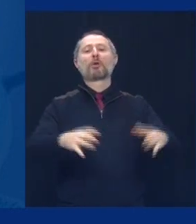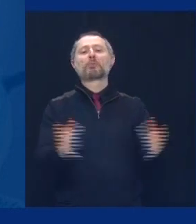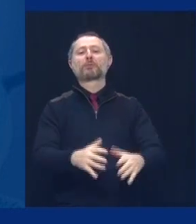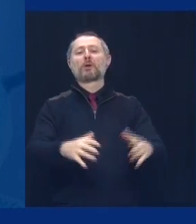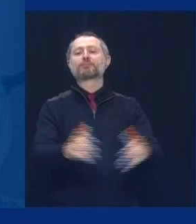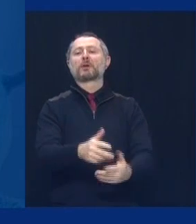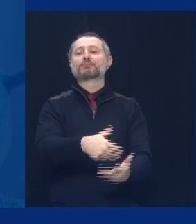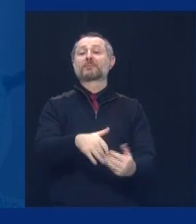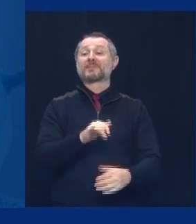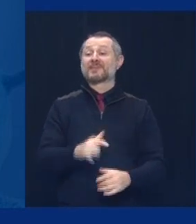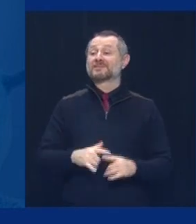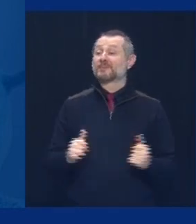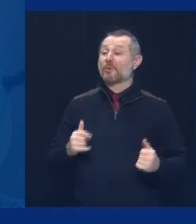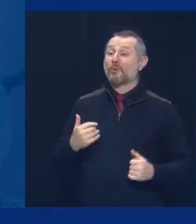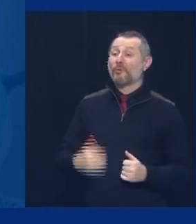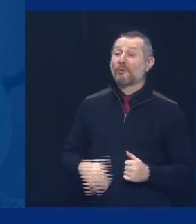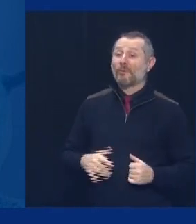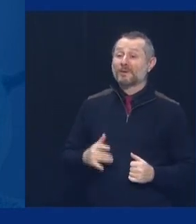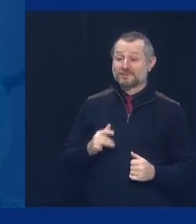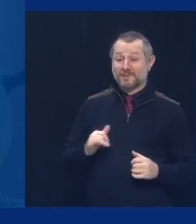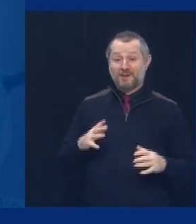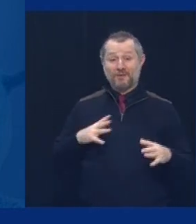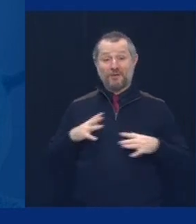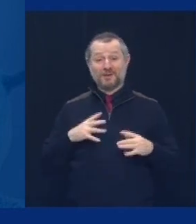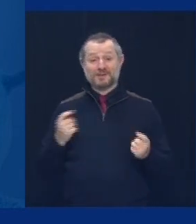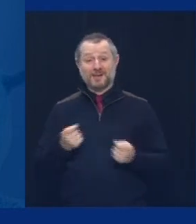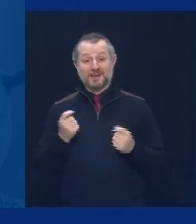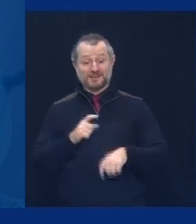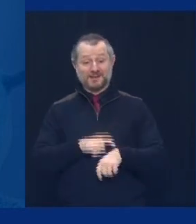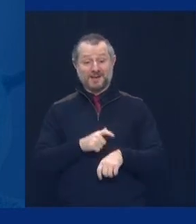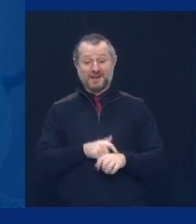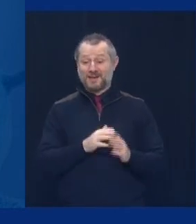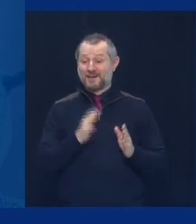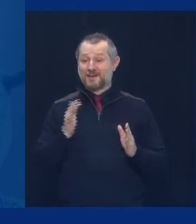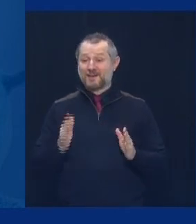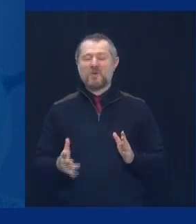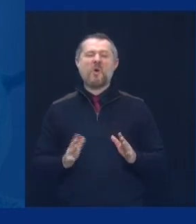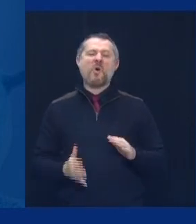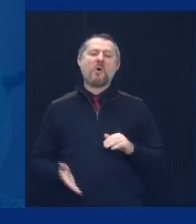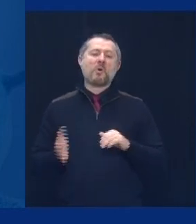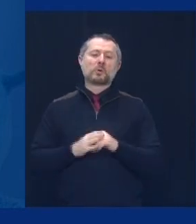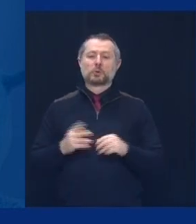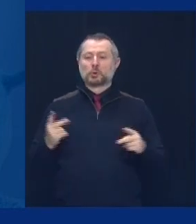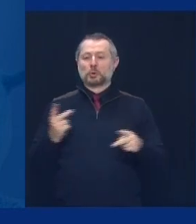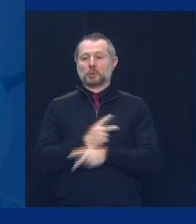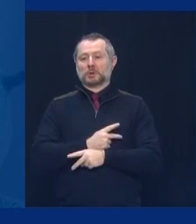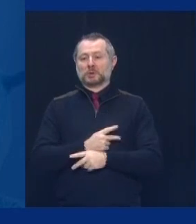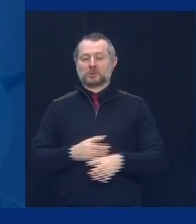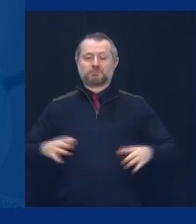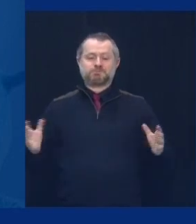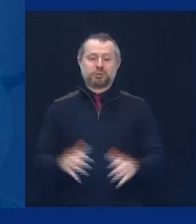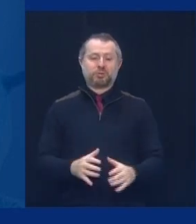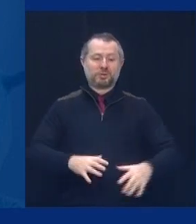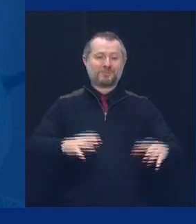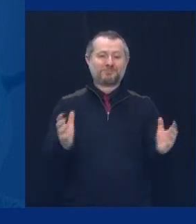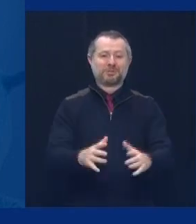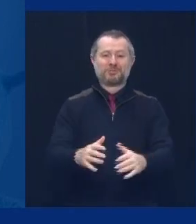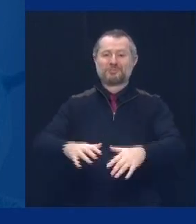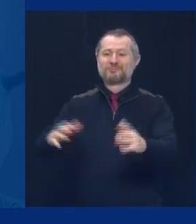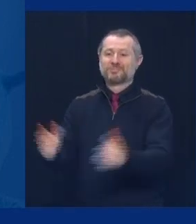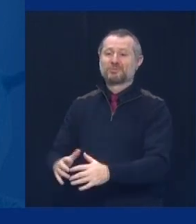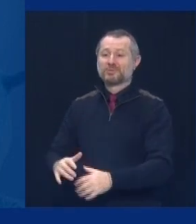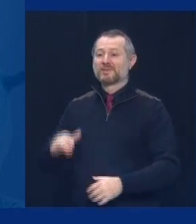season, which is a natural come to my house, my family, my friends I know will be